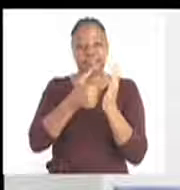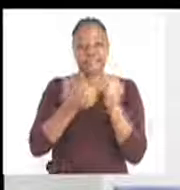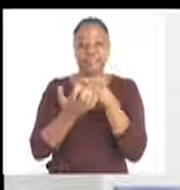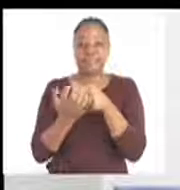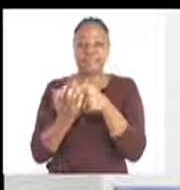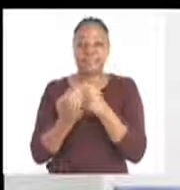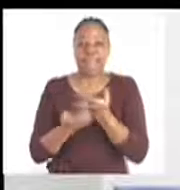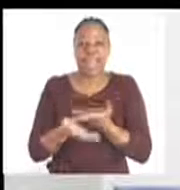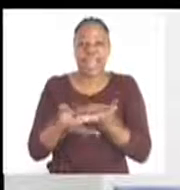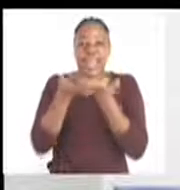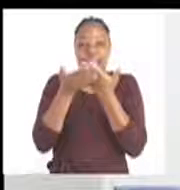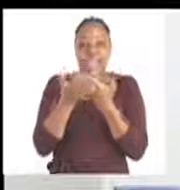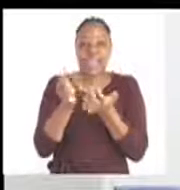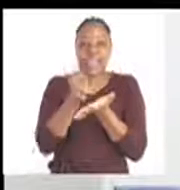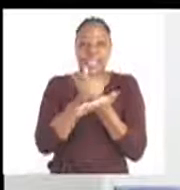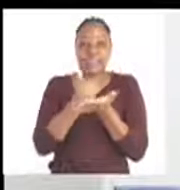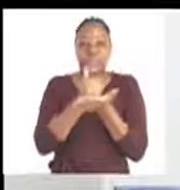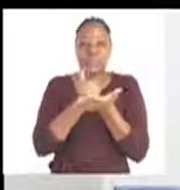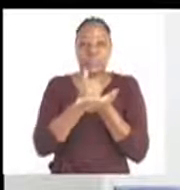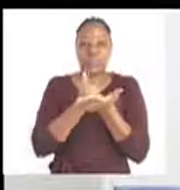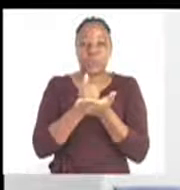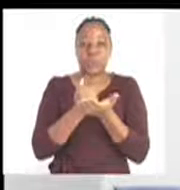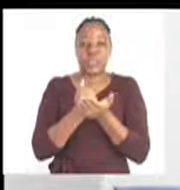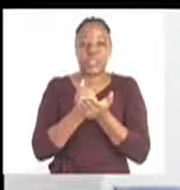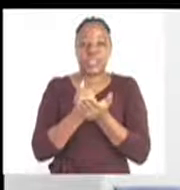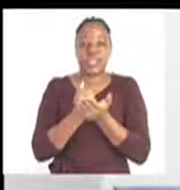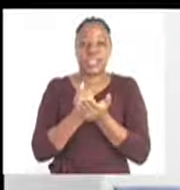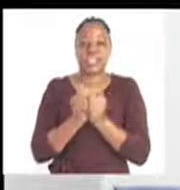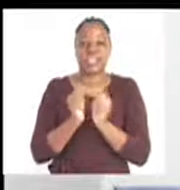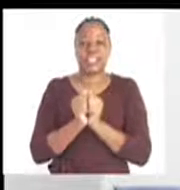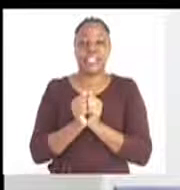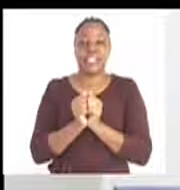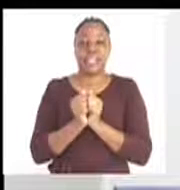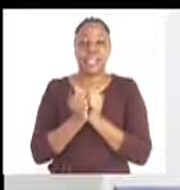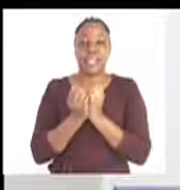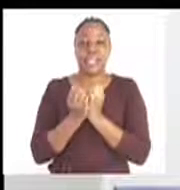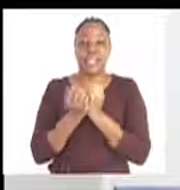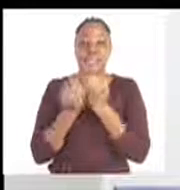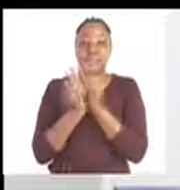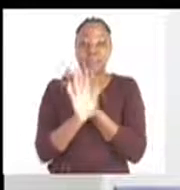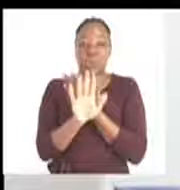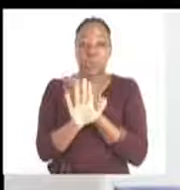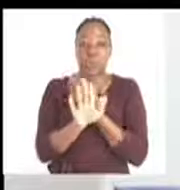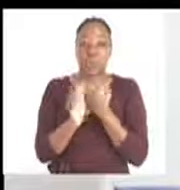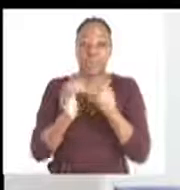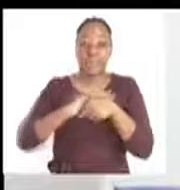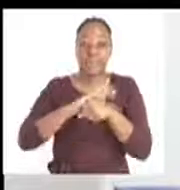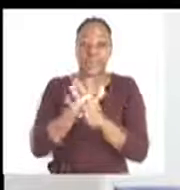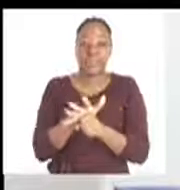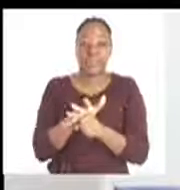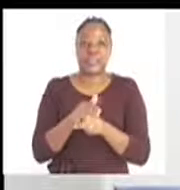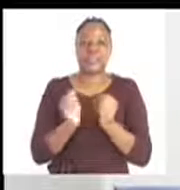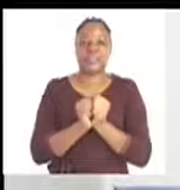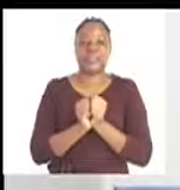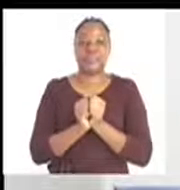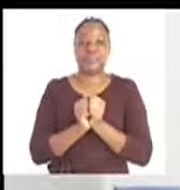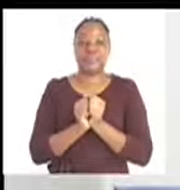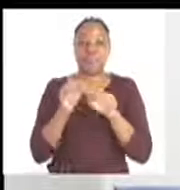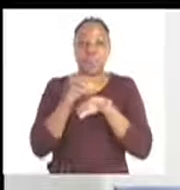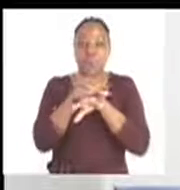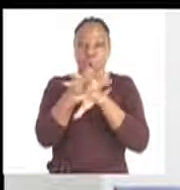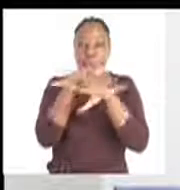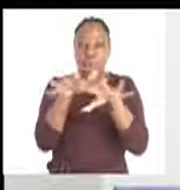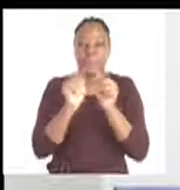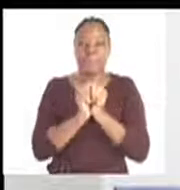there are no germs and helps to prevent COVID-19 to spread. Another thing that helps